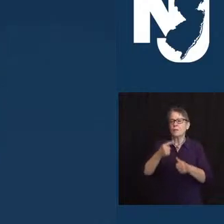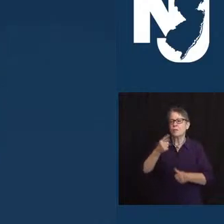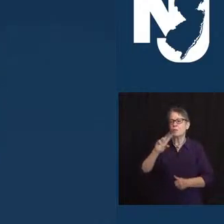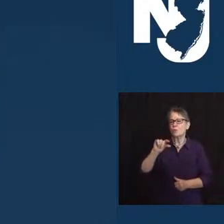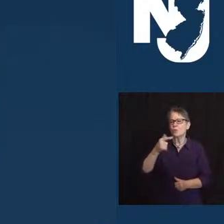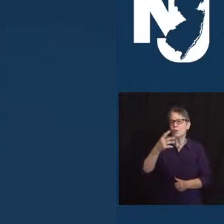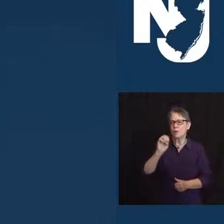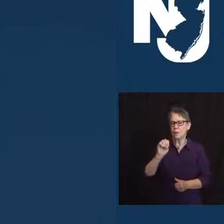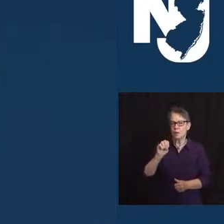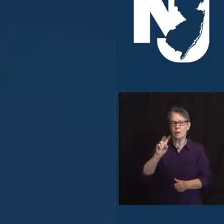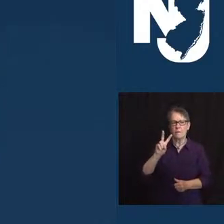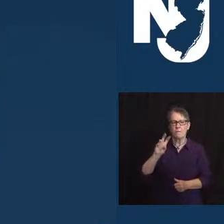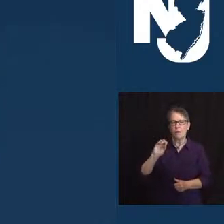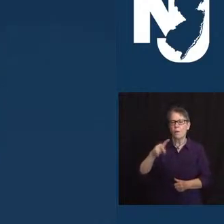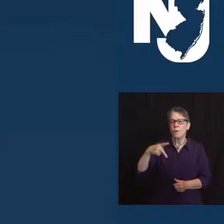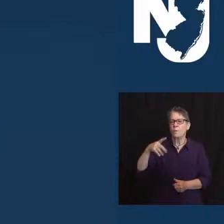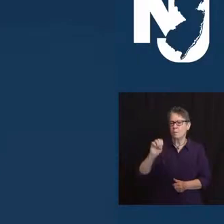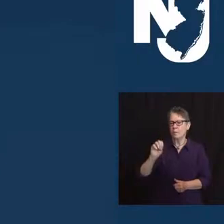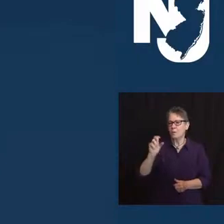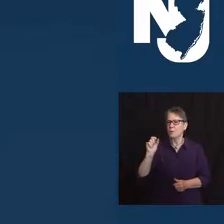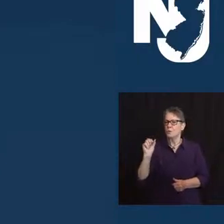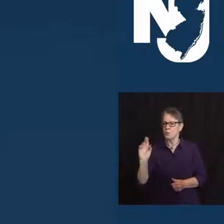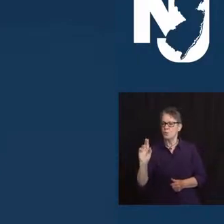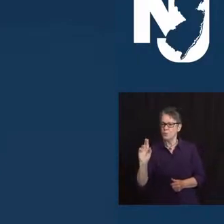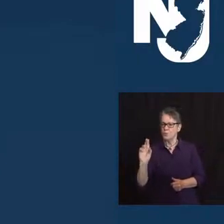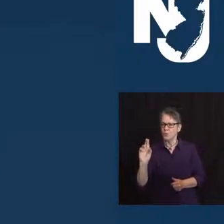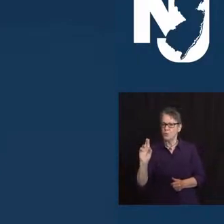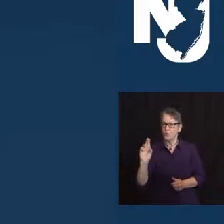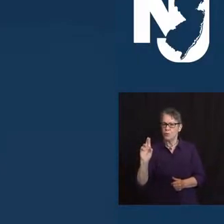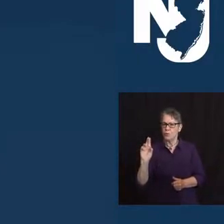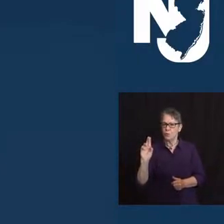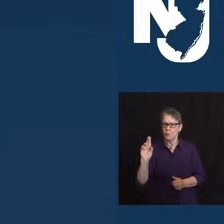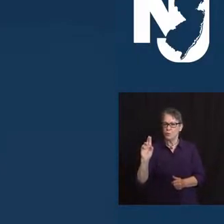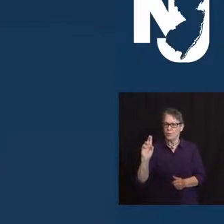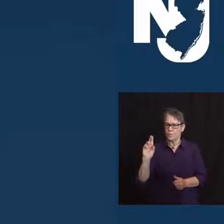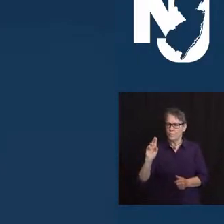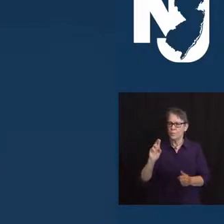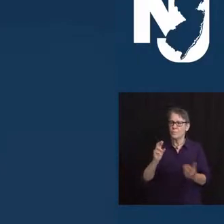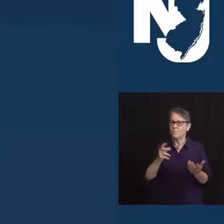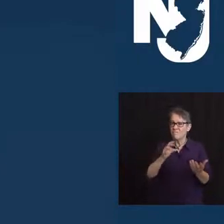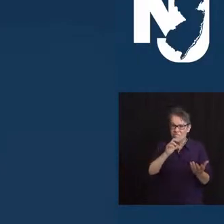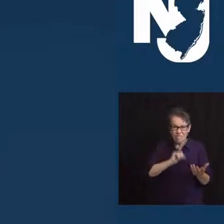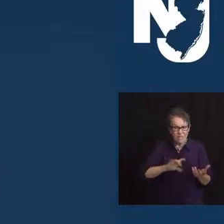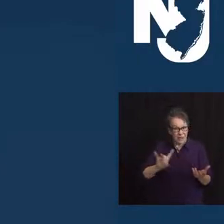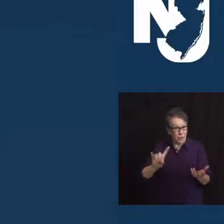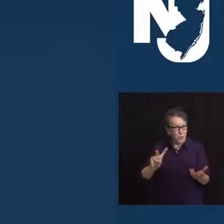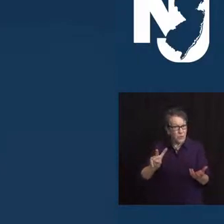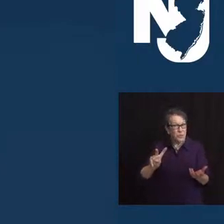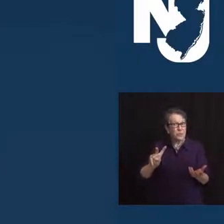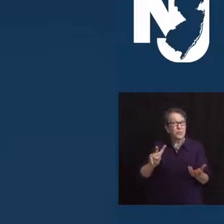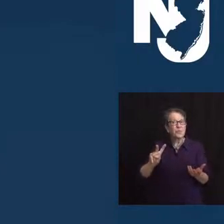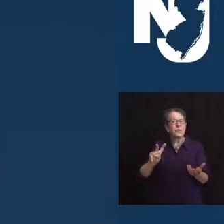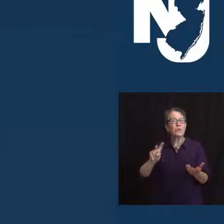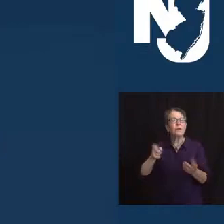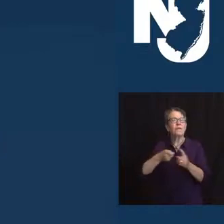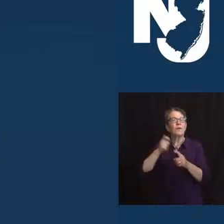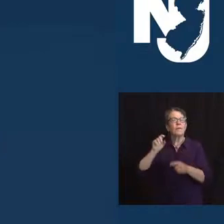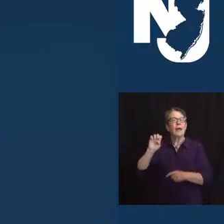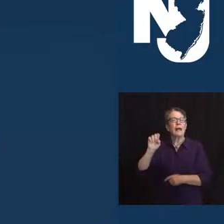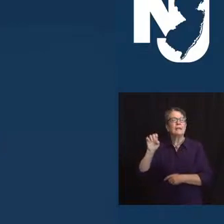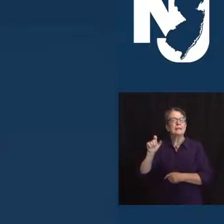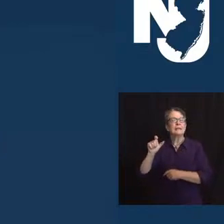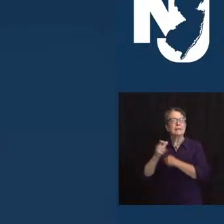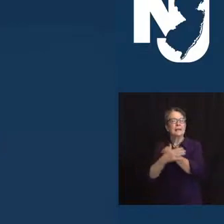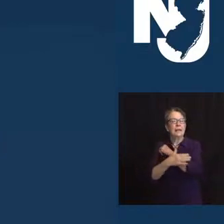George Volpe Sr. George was 82 years old and a longtime Essex County resident after having first moved